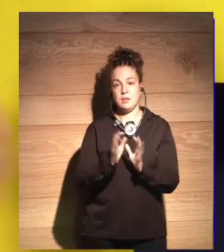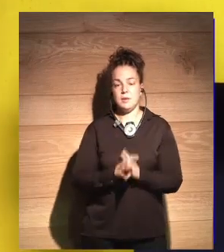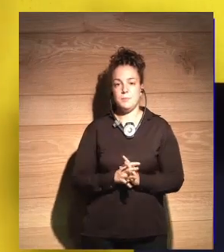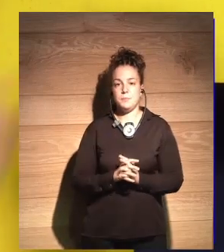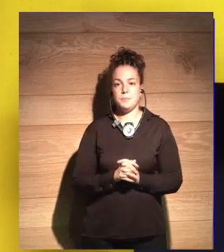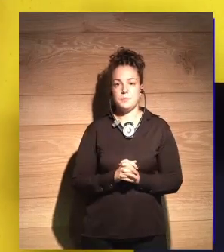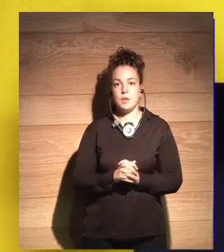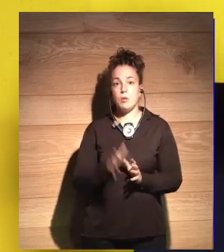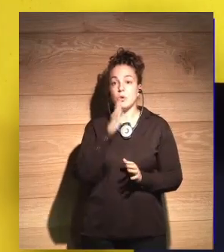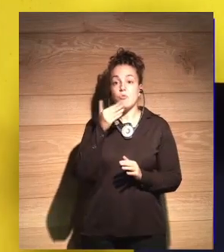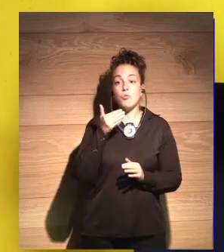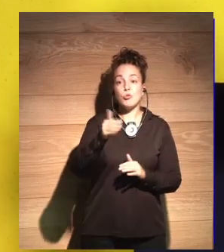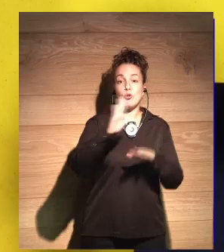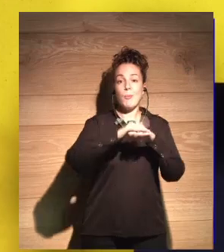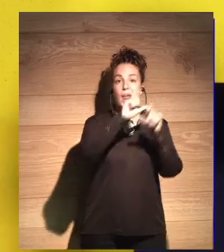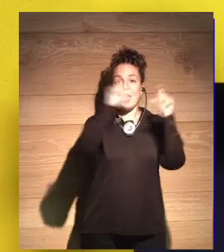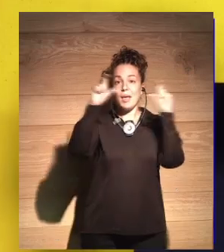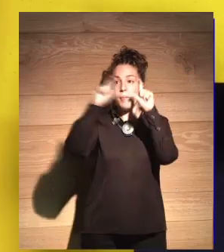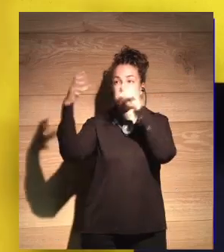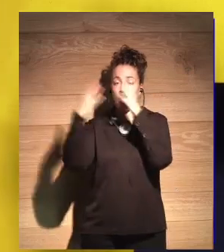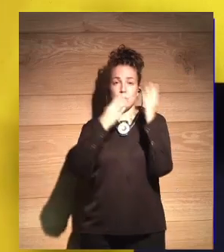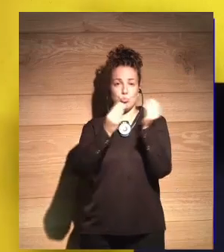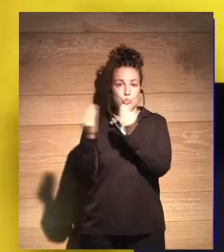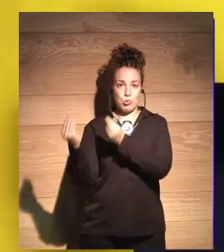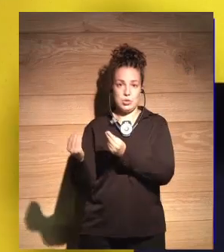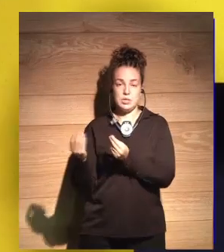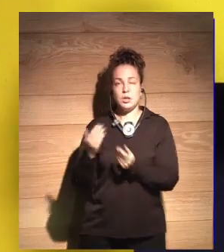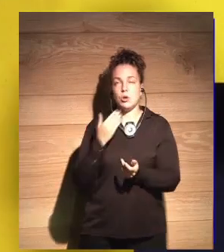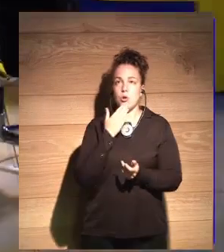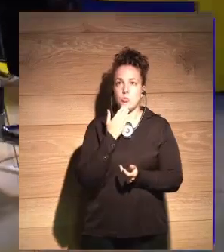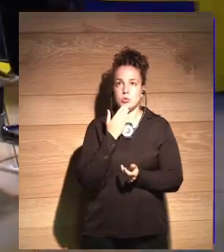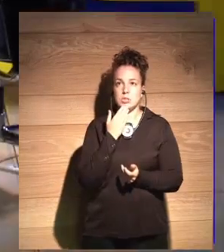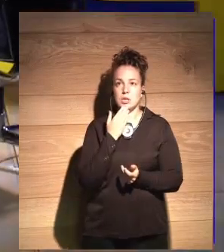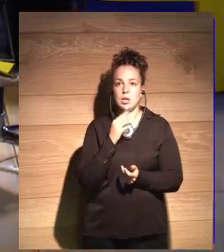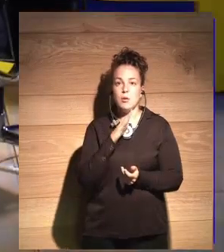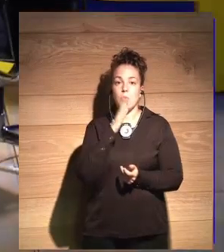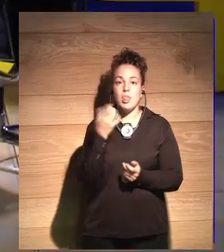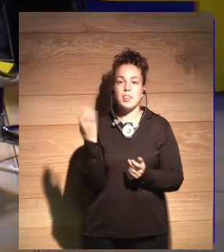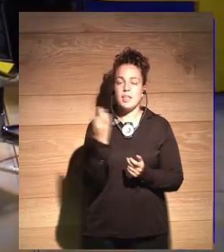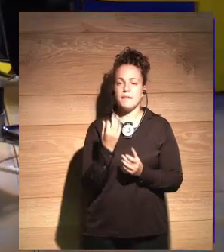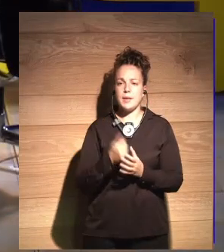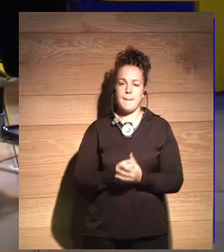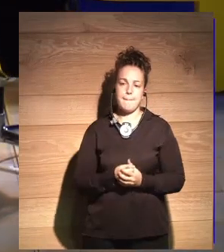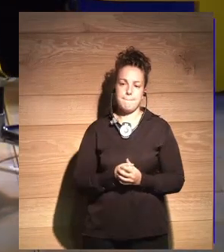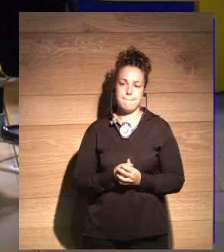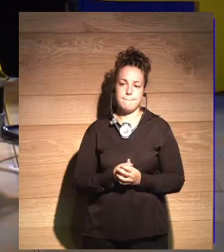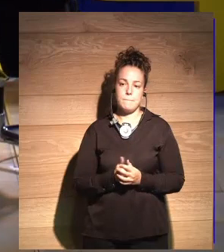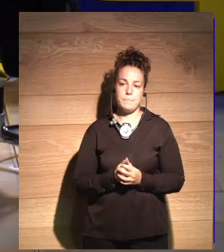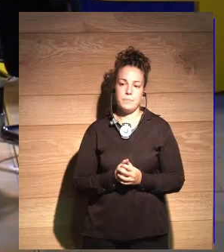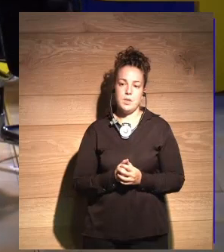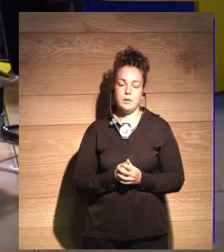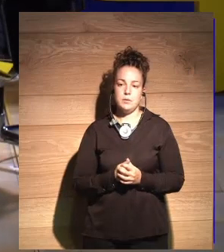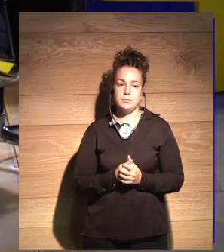So what is this like? It's like tonsils. Like, take out the tonsils. We don't need them anymore. Mm-hmm. And then focus on